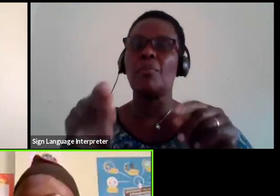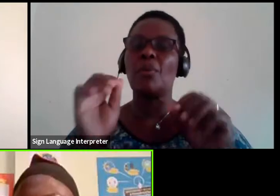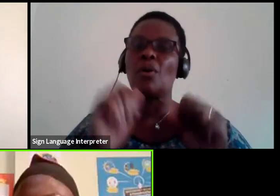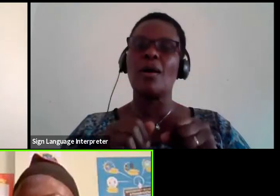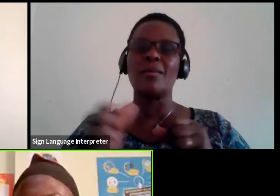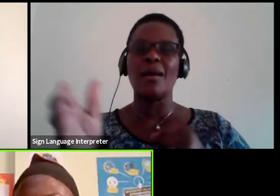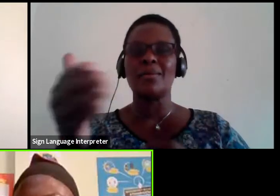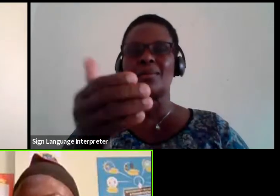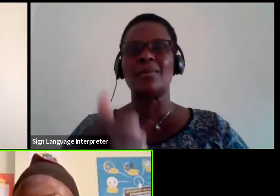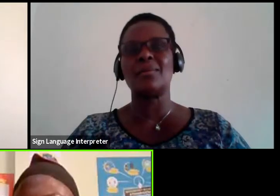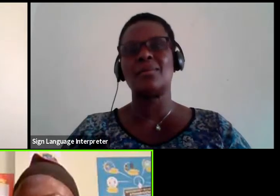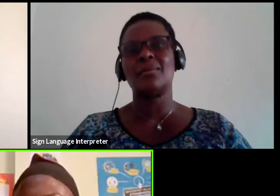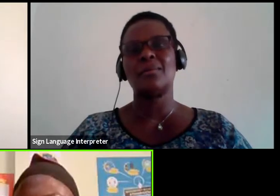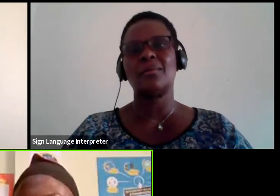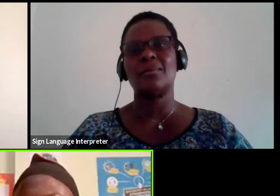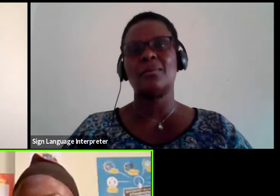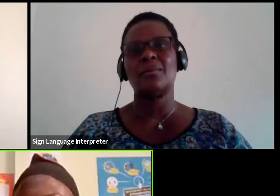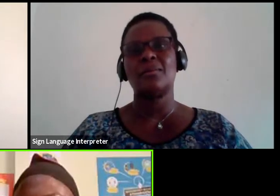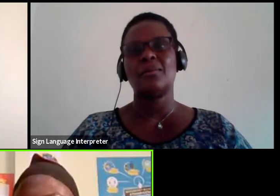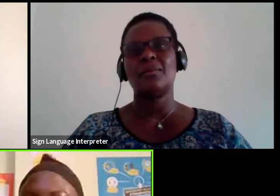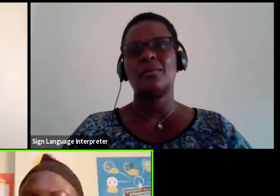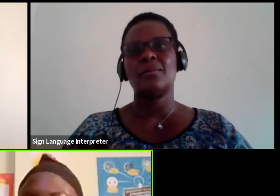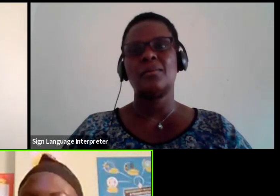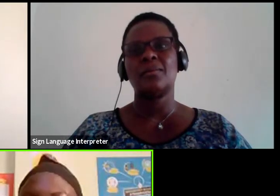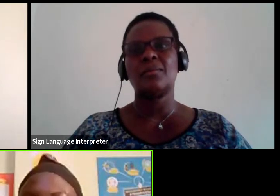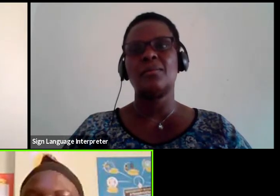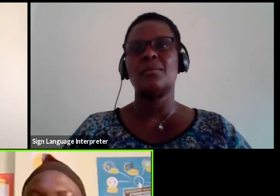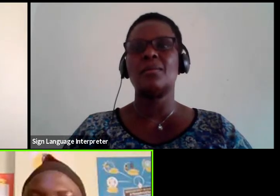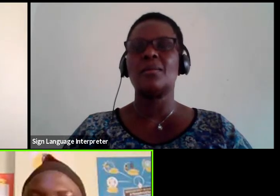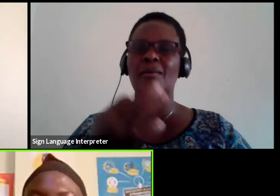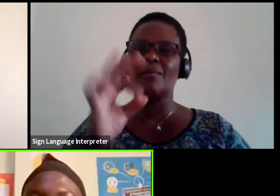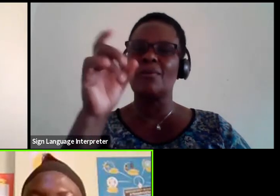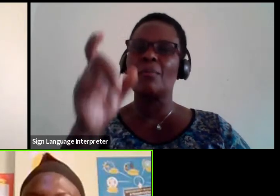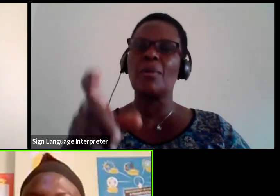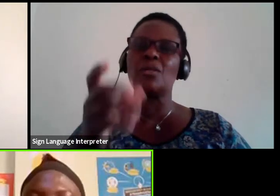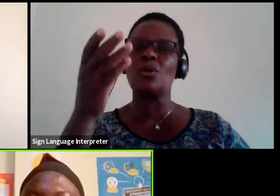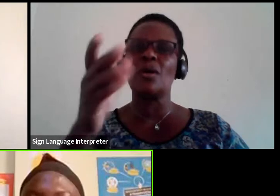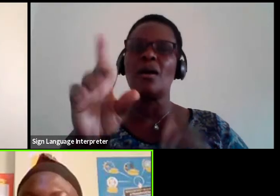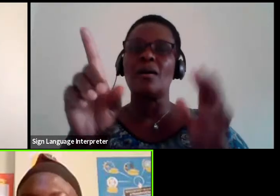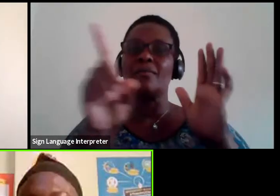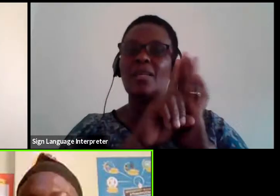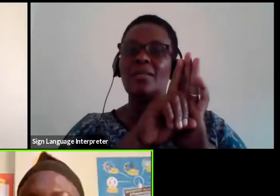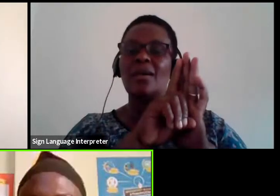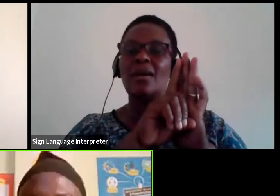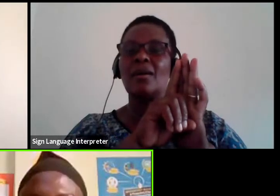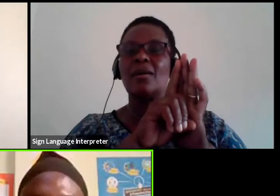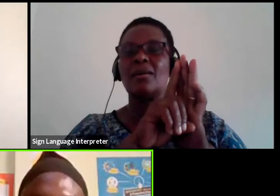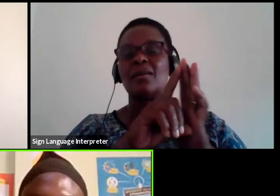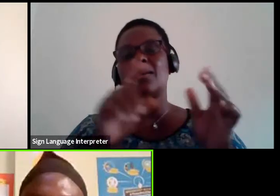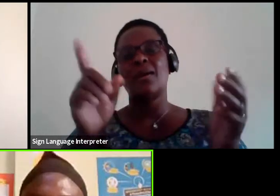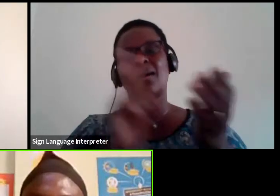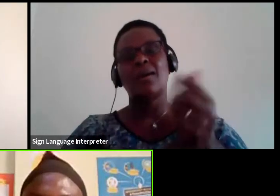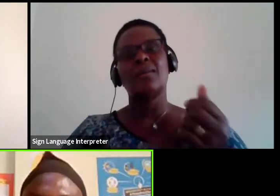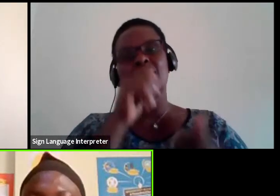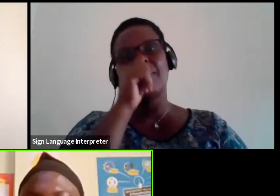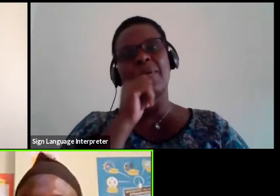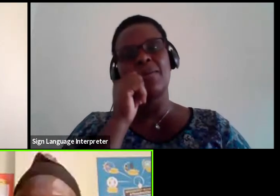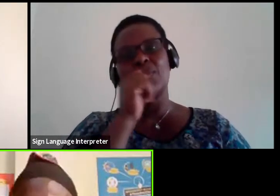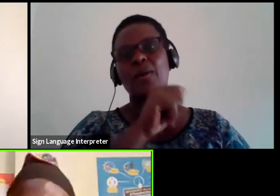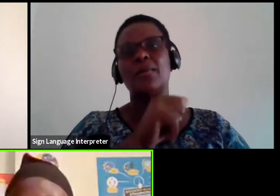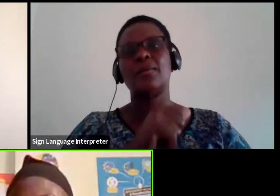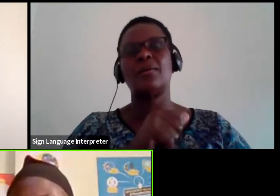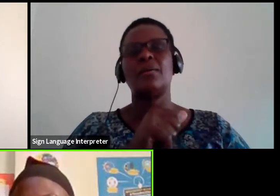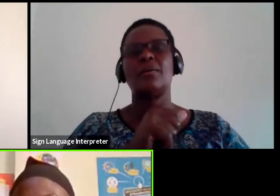have all this data. Somebody can just sit somewhere and drinking a beer and guess your password, and once it's locked into your device, it becomes very difficult. You can